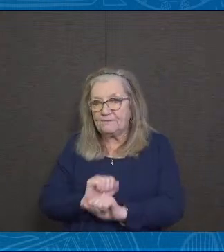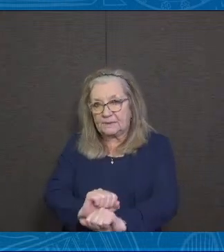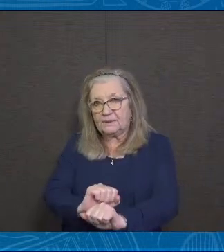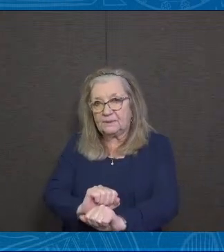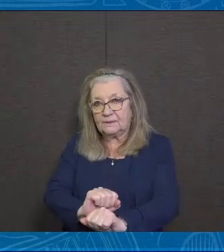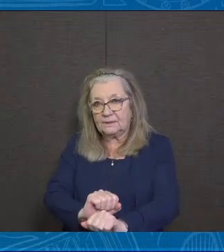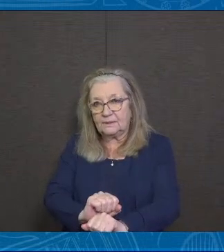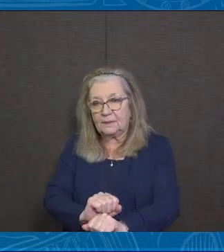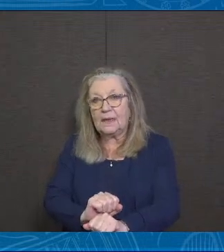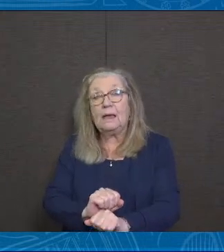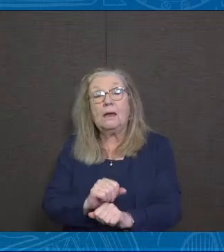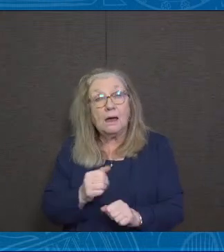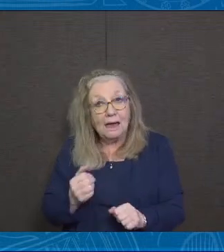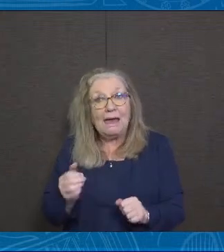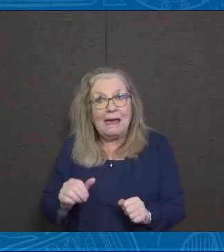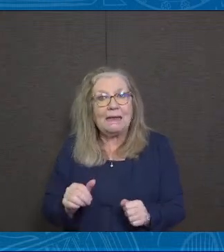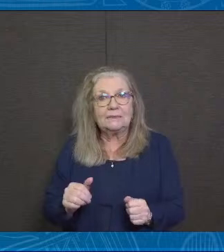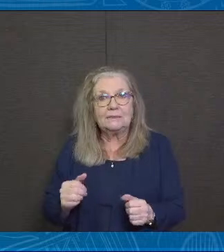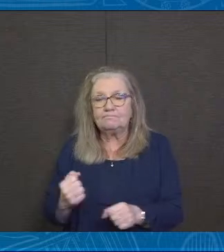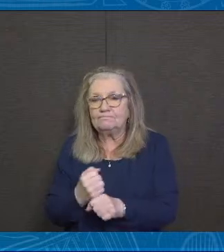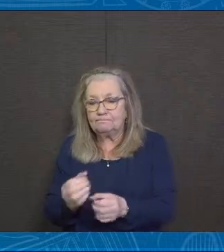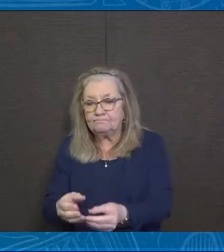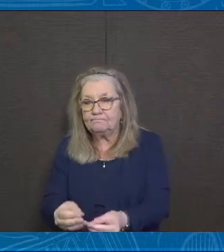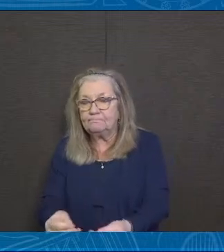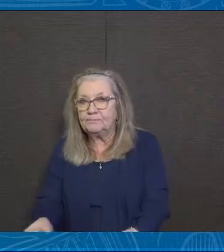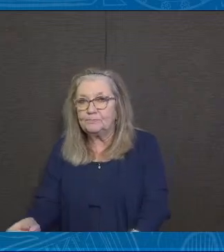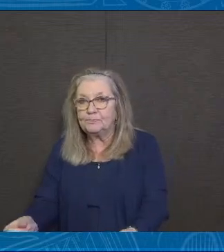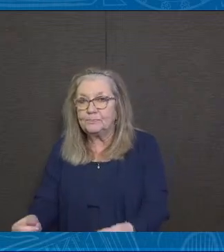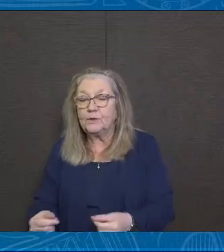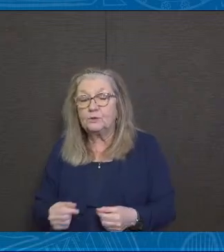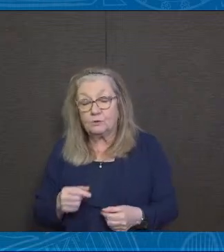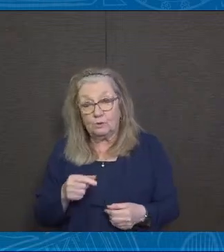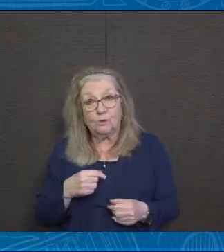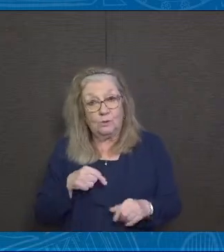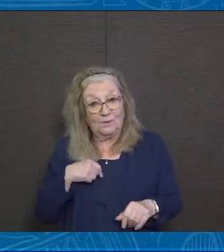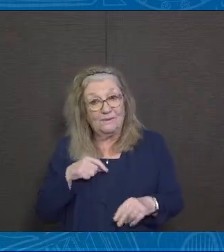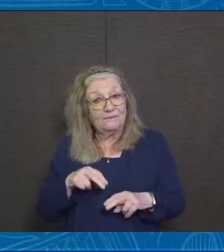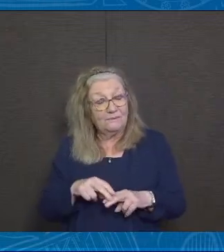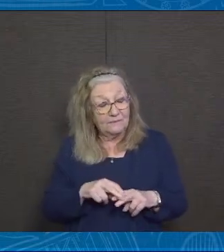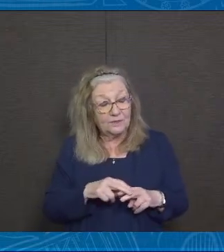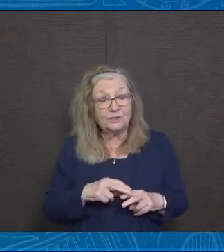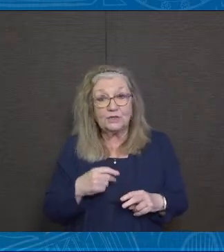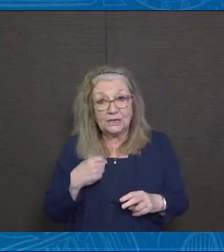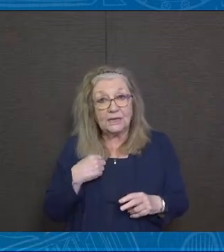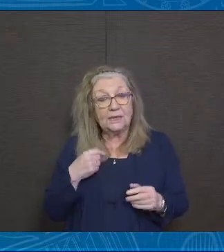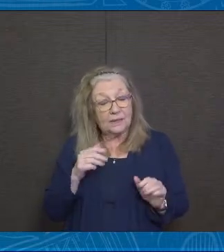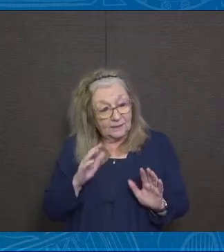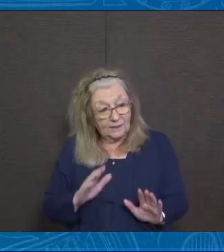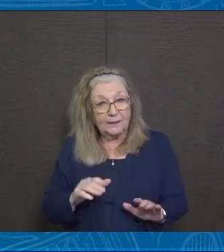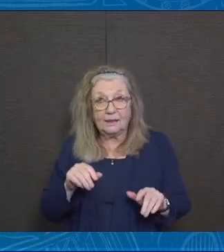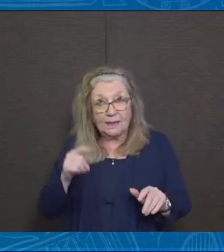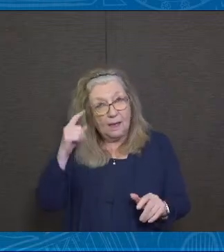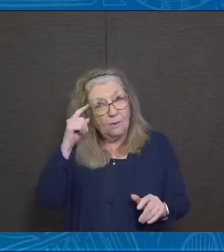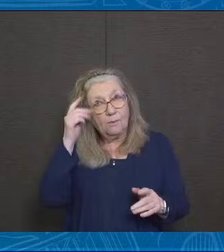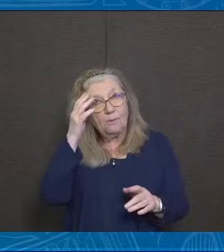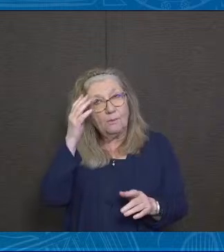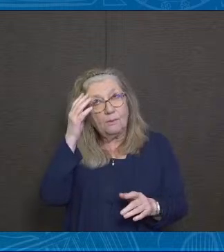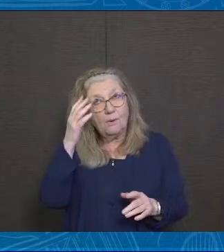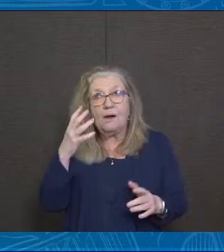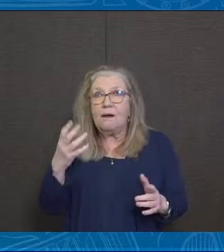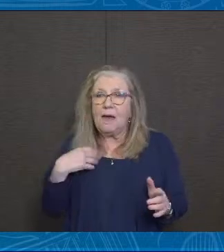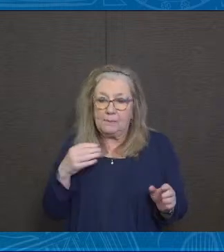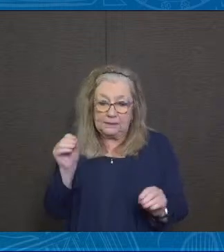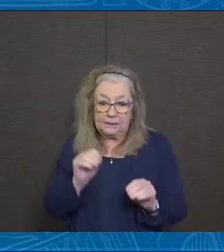also funded and given due attention. Fiji is also formulating its disaster risk